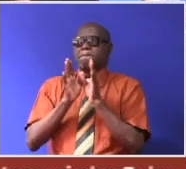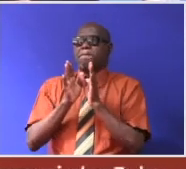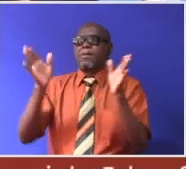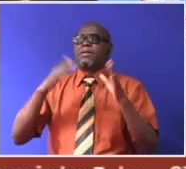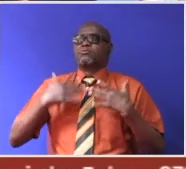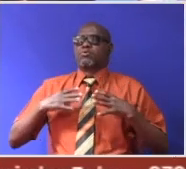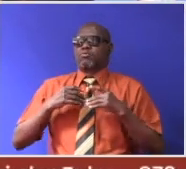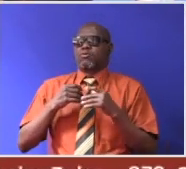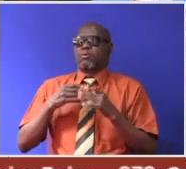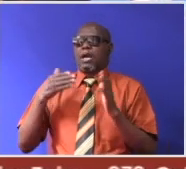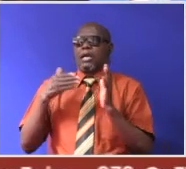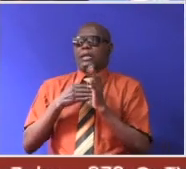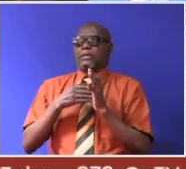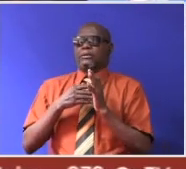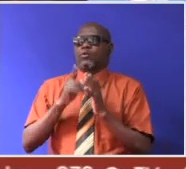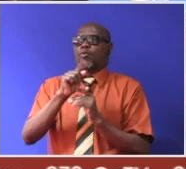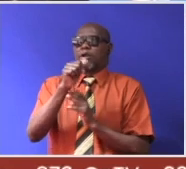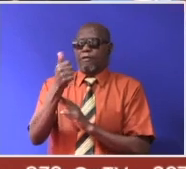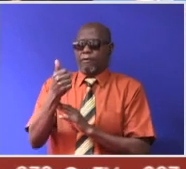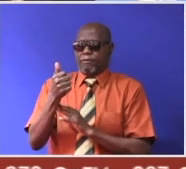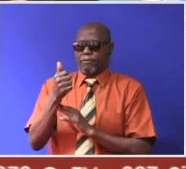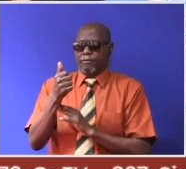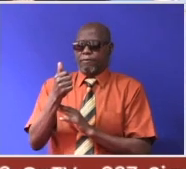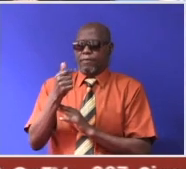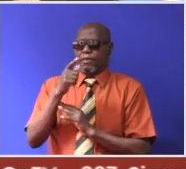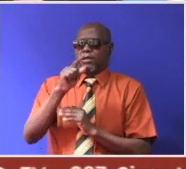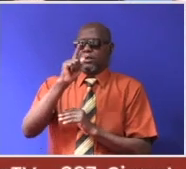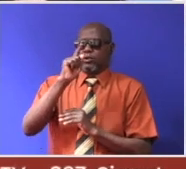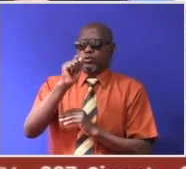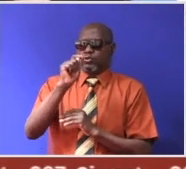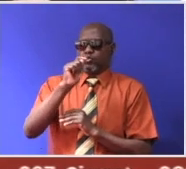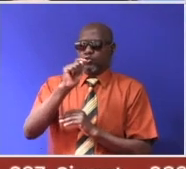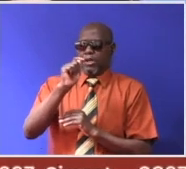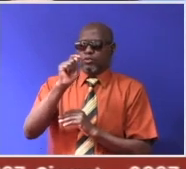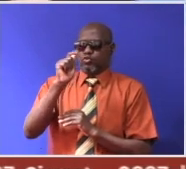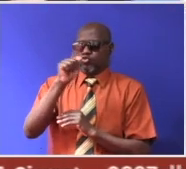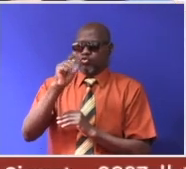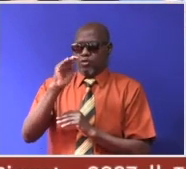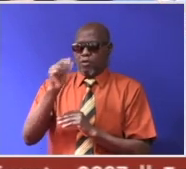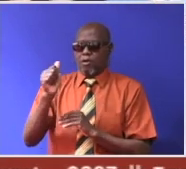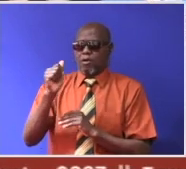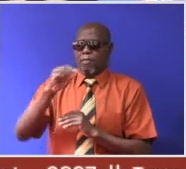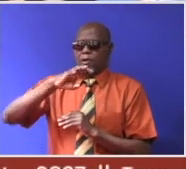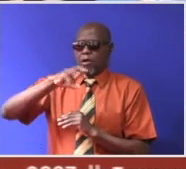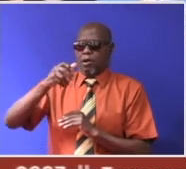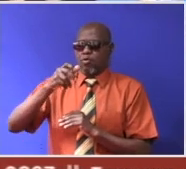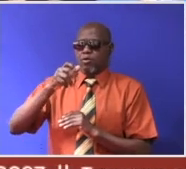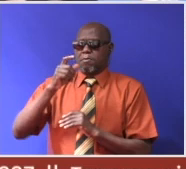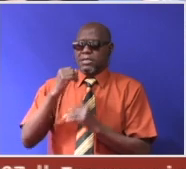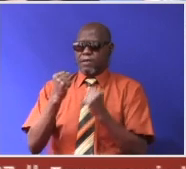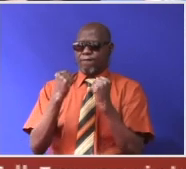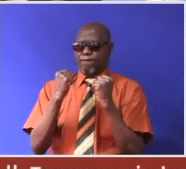clear directives on the Trans Nzoia County Security Committee to be firm, ruthless, and